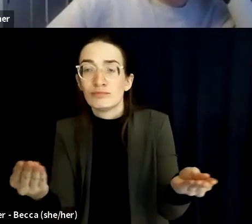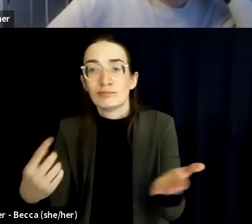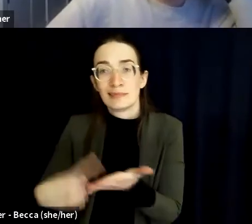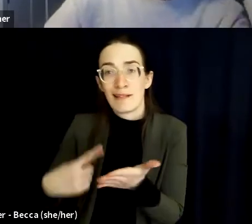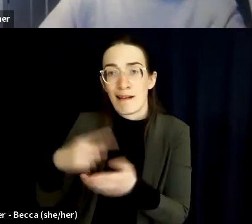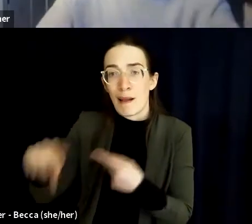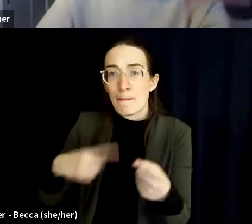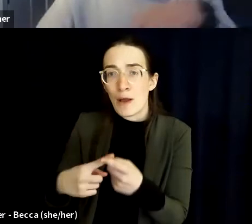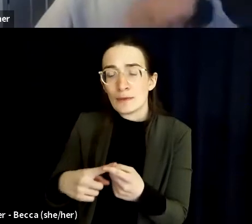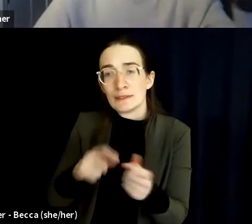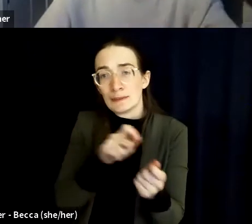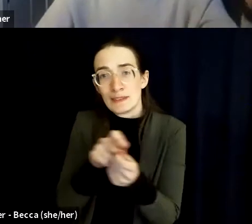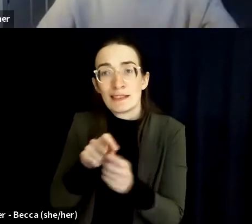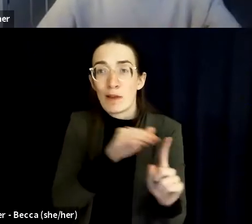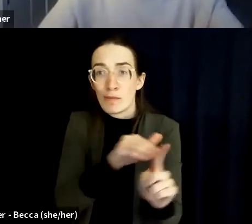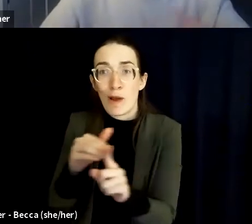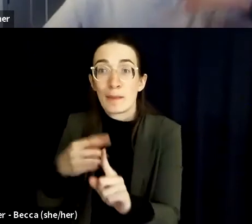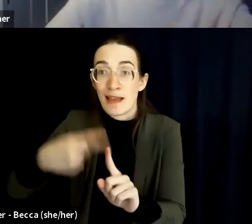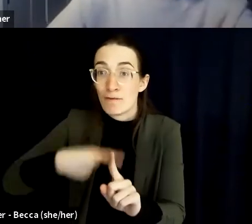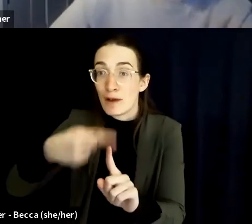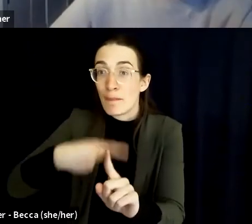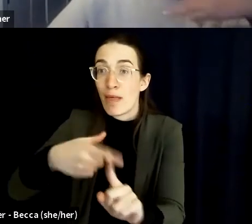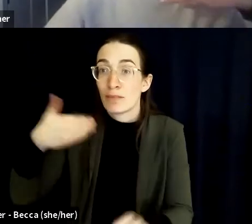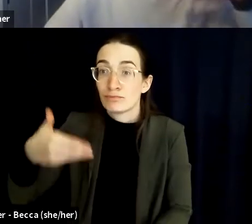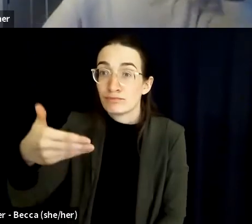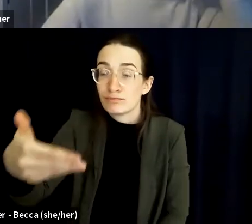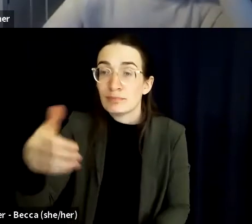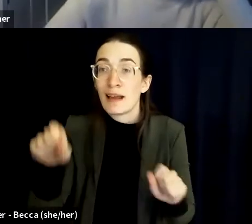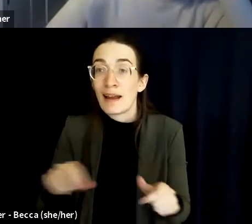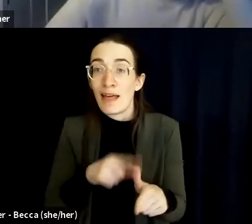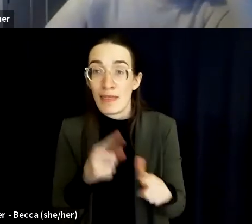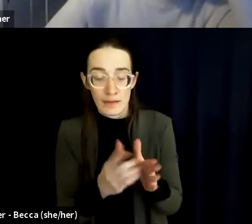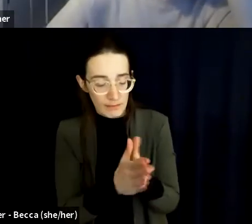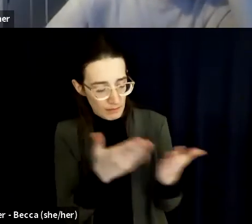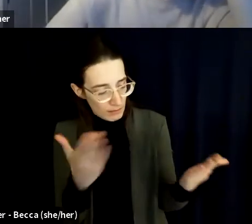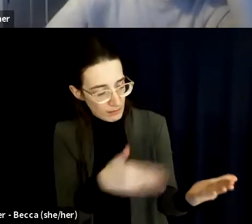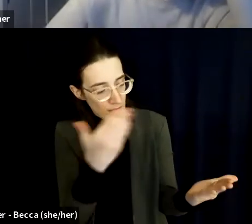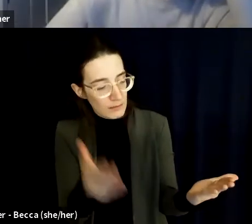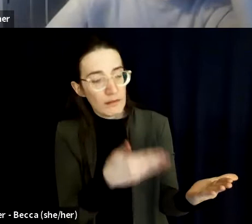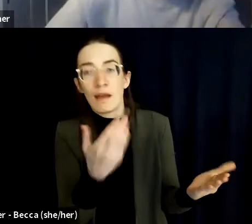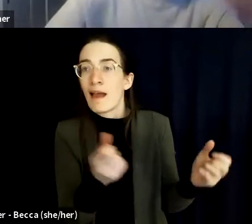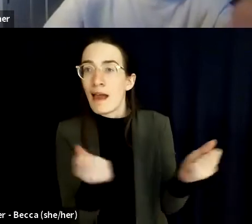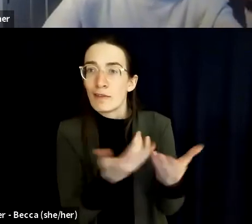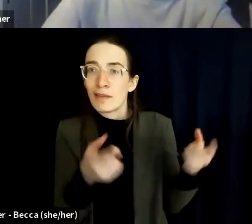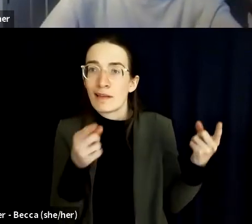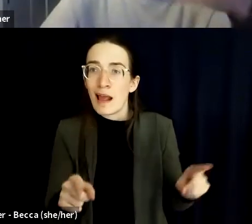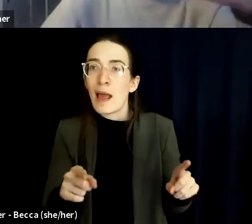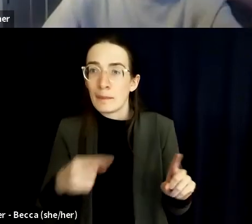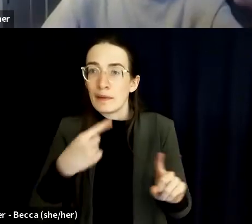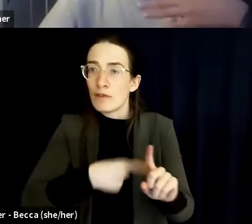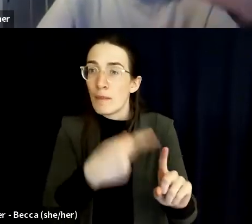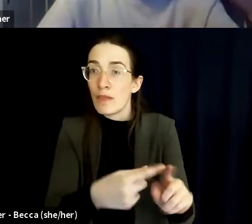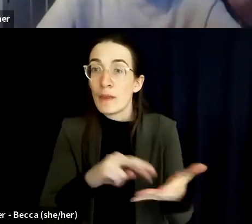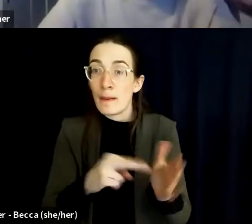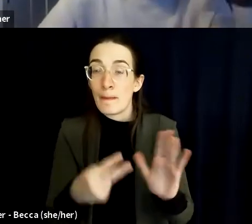specific prompts you can do every single month and then kind of read through and see what has happened each month and compare the